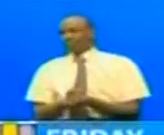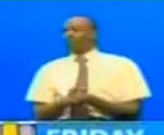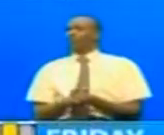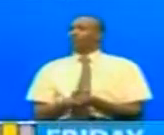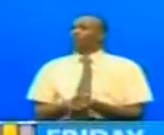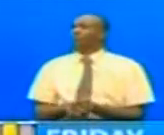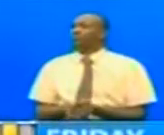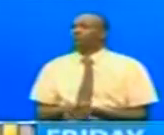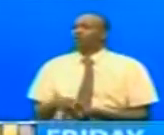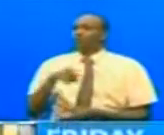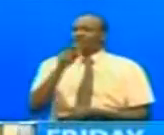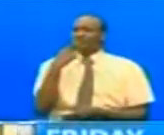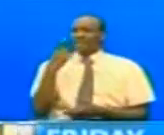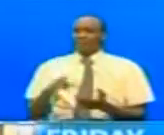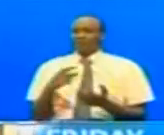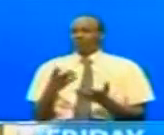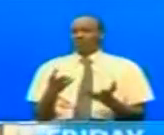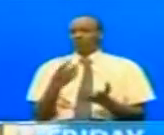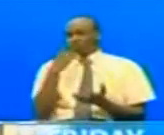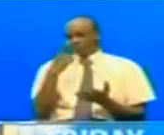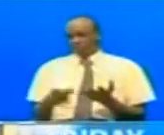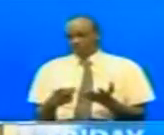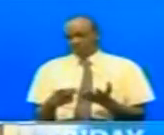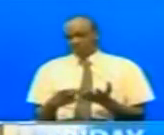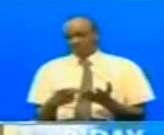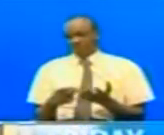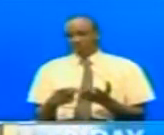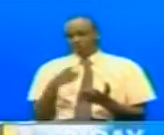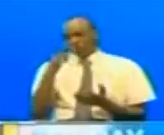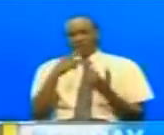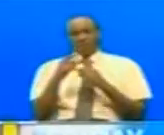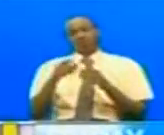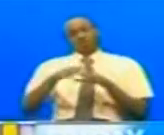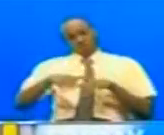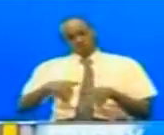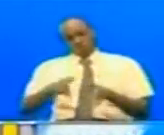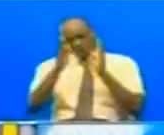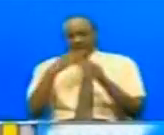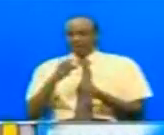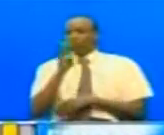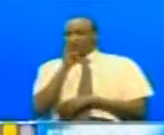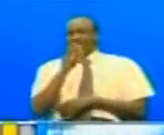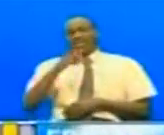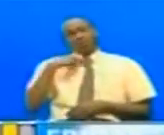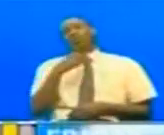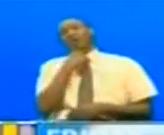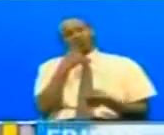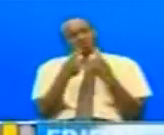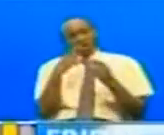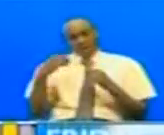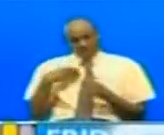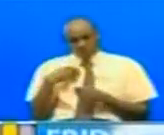know, you were brought up sometimes without food and water. Let's talk about your childhood. Was it grace to grass